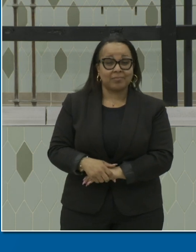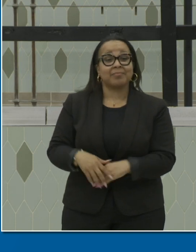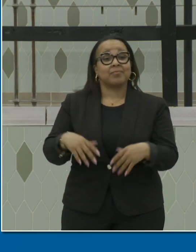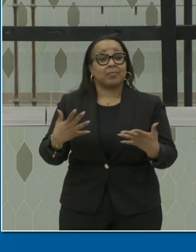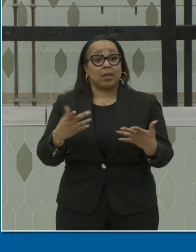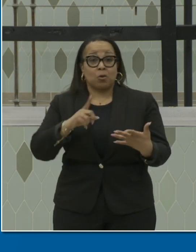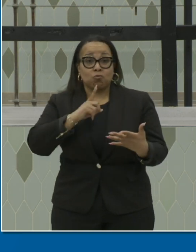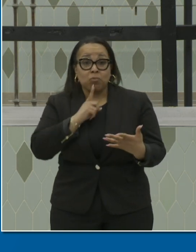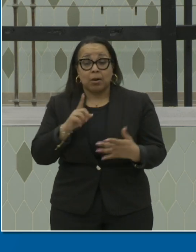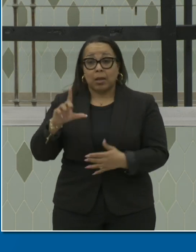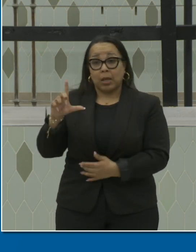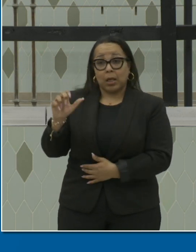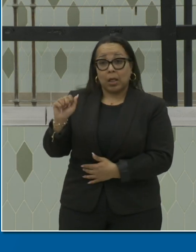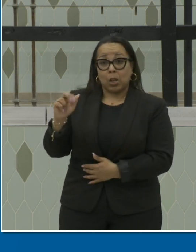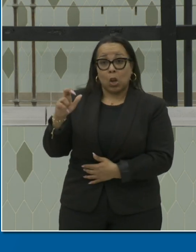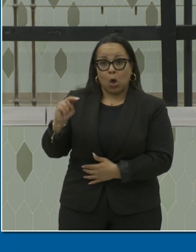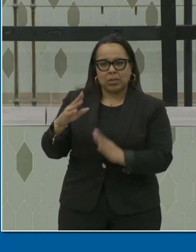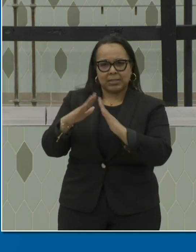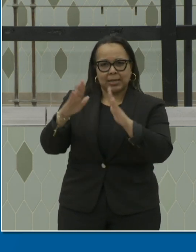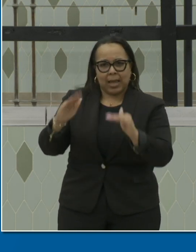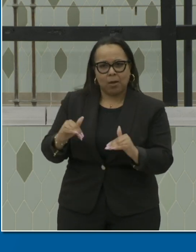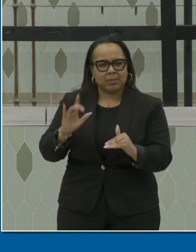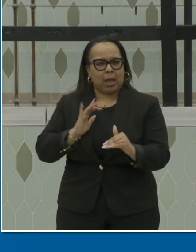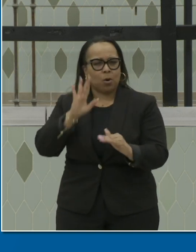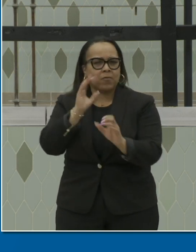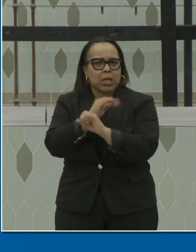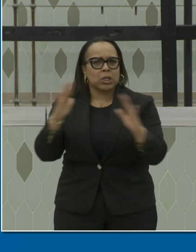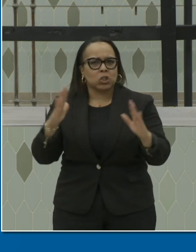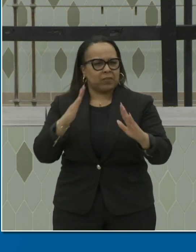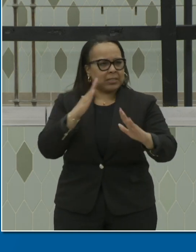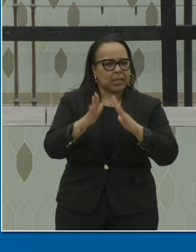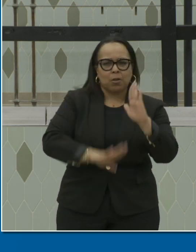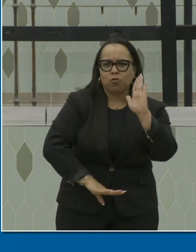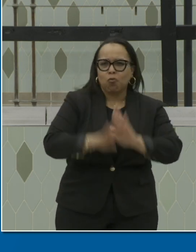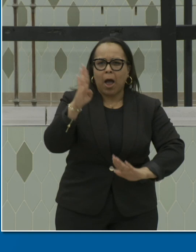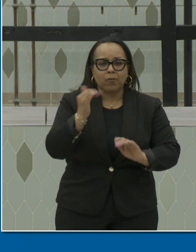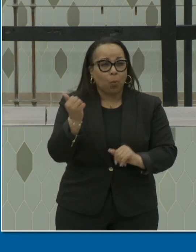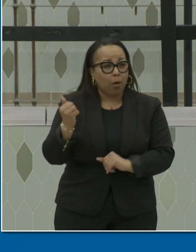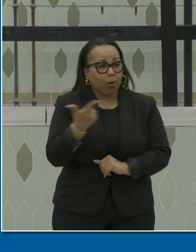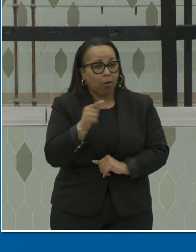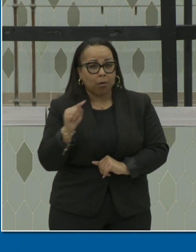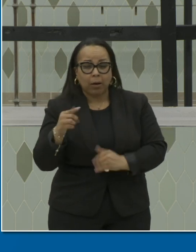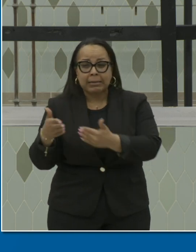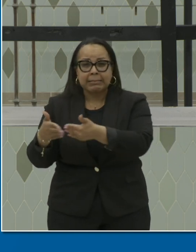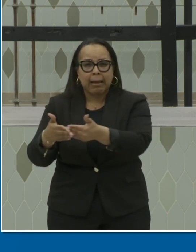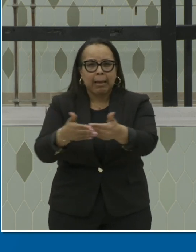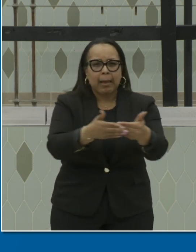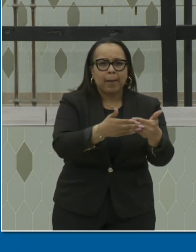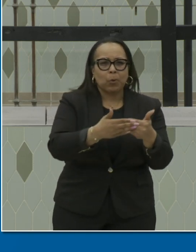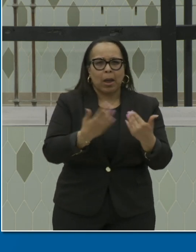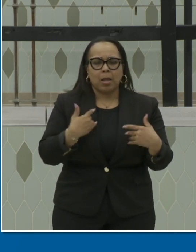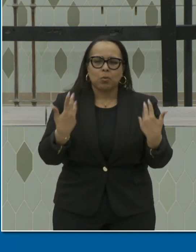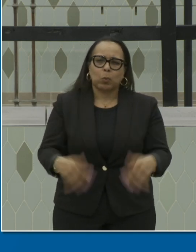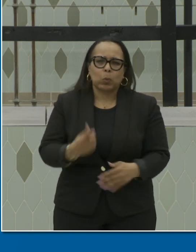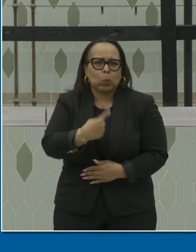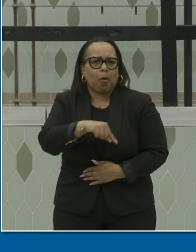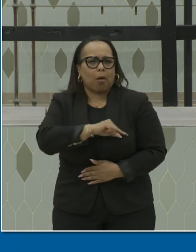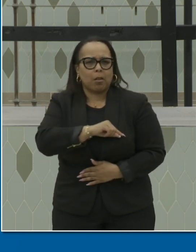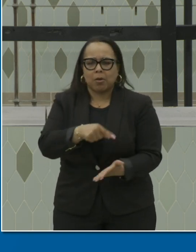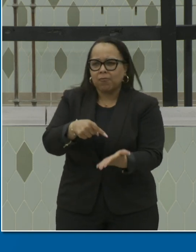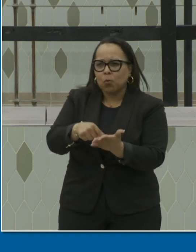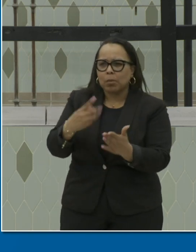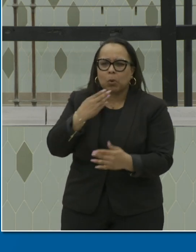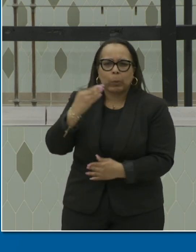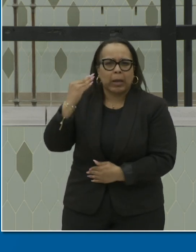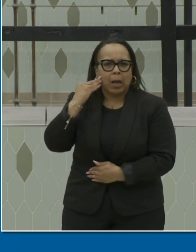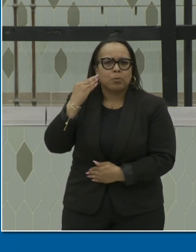Lawson House is another example of CHA's vision of a thriving city where every neighborhood has quality, affordable housing